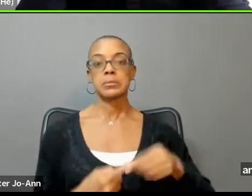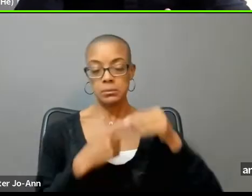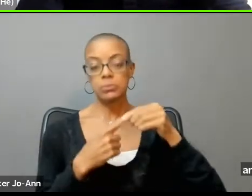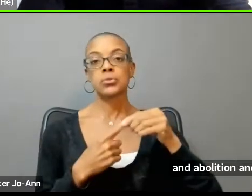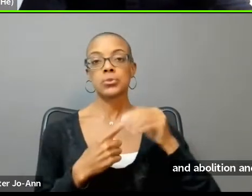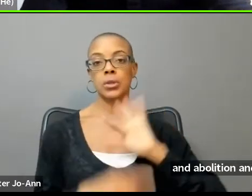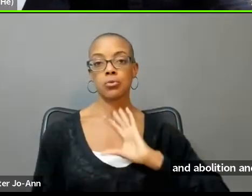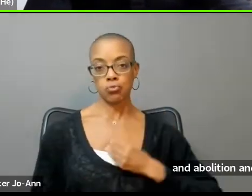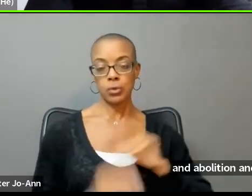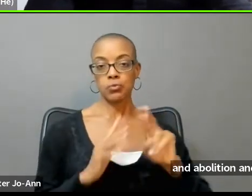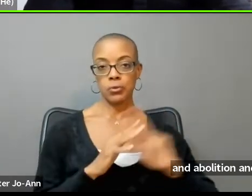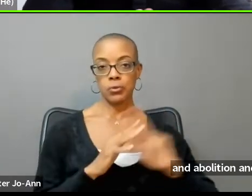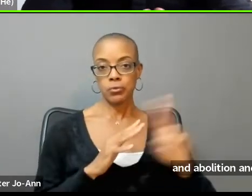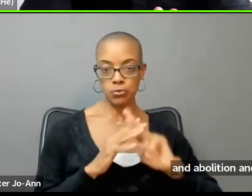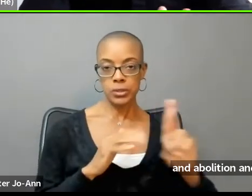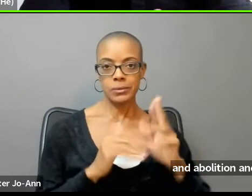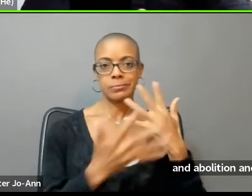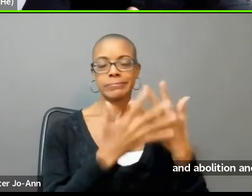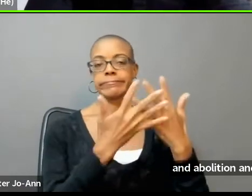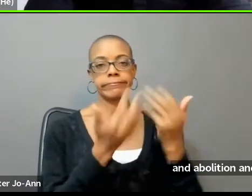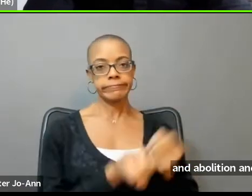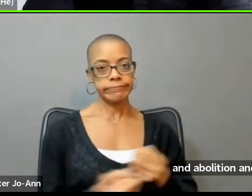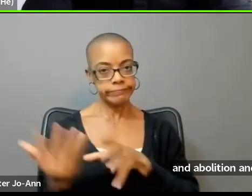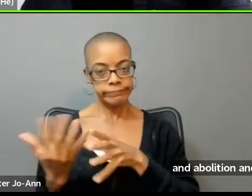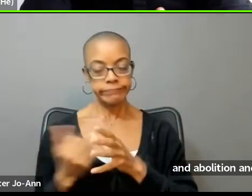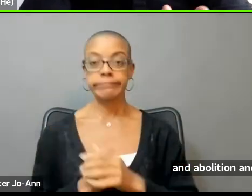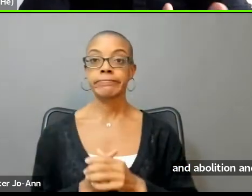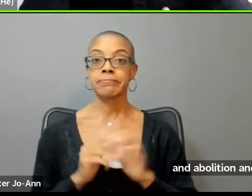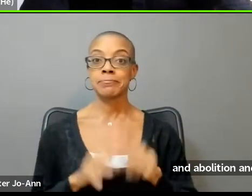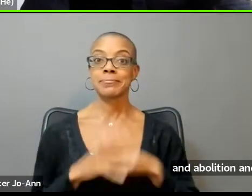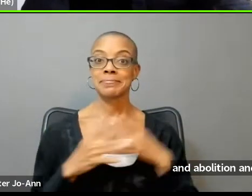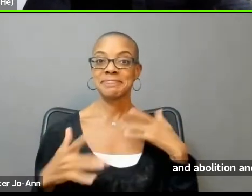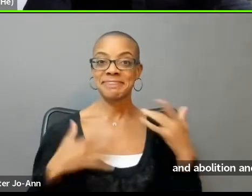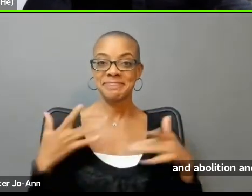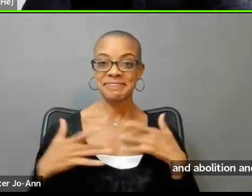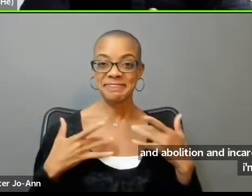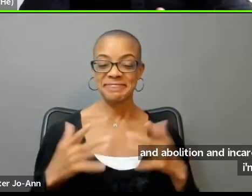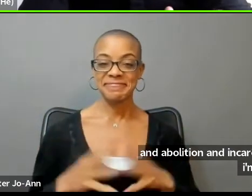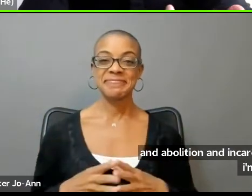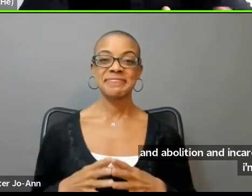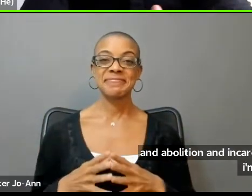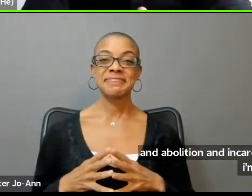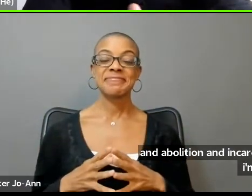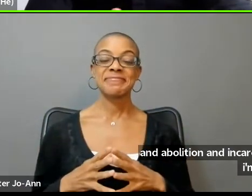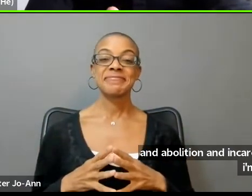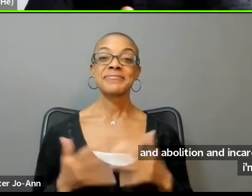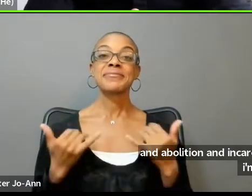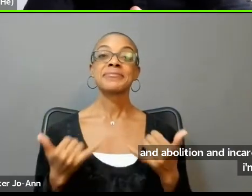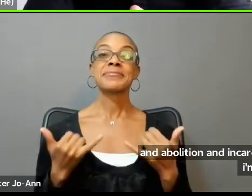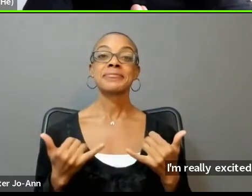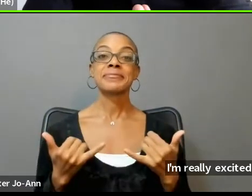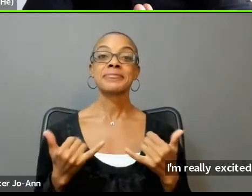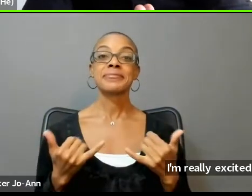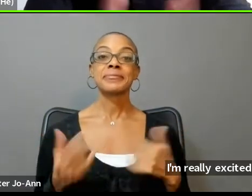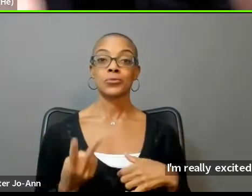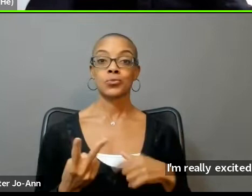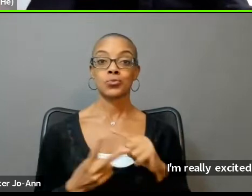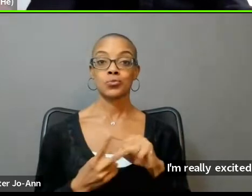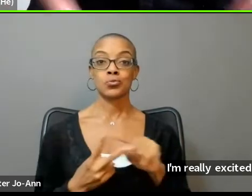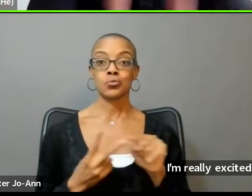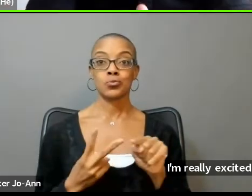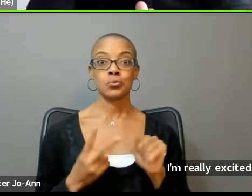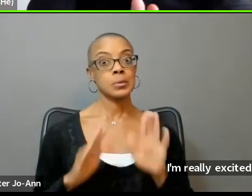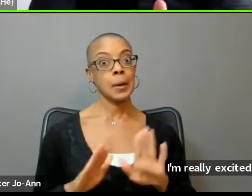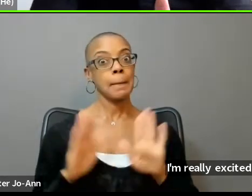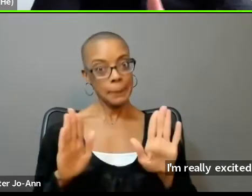So I'm going to start. I'm really excited about this. So today we have two